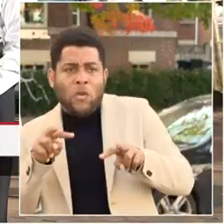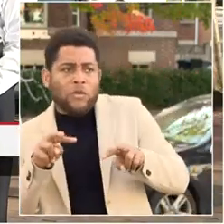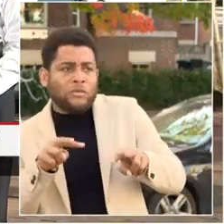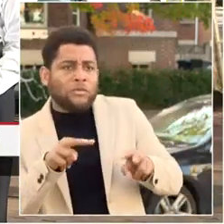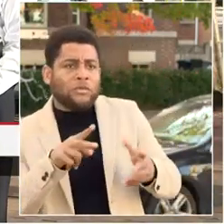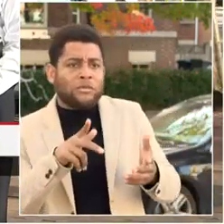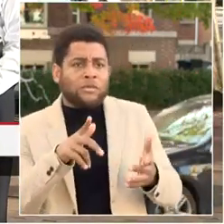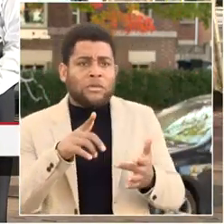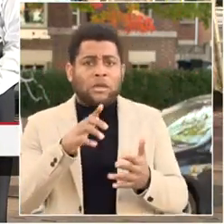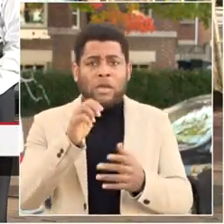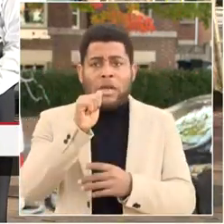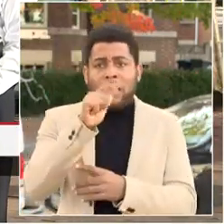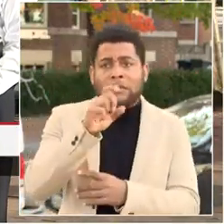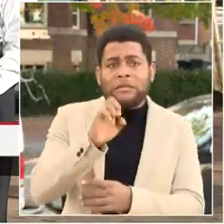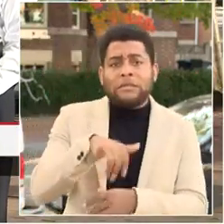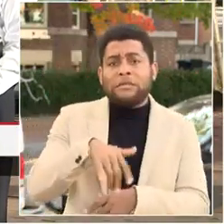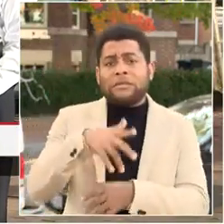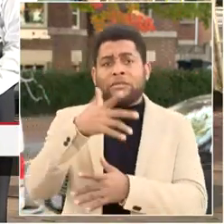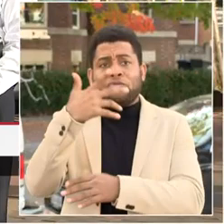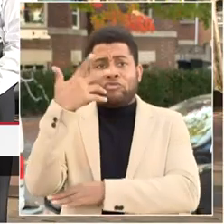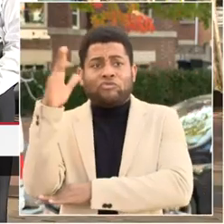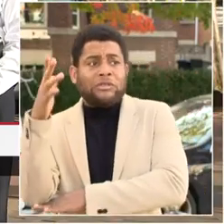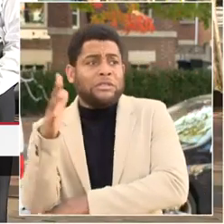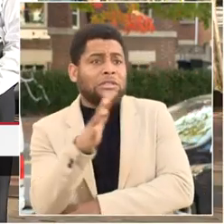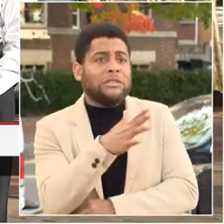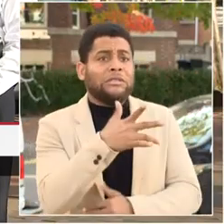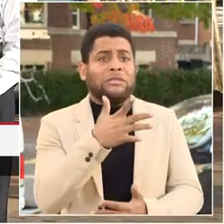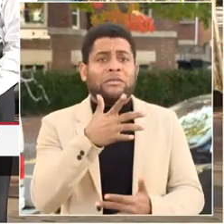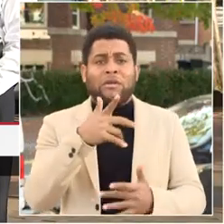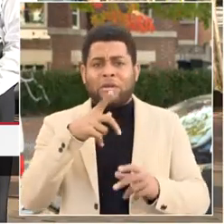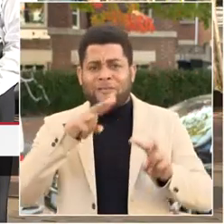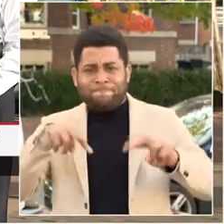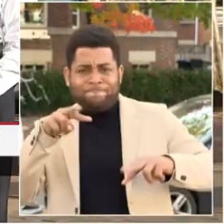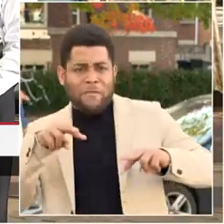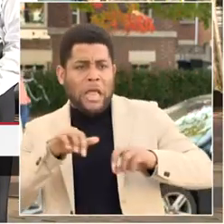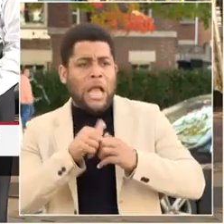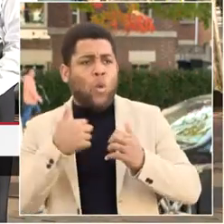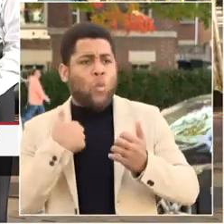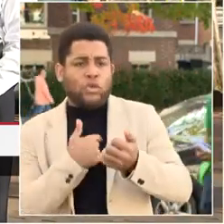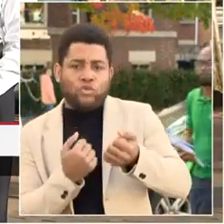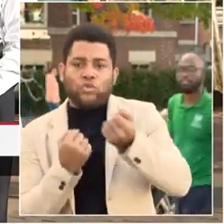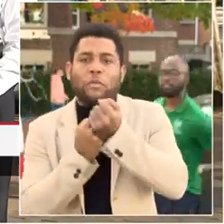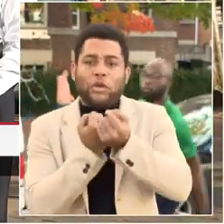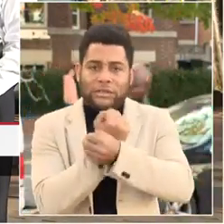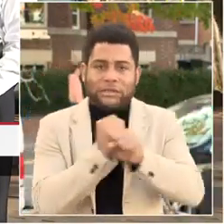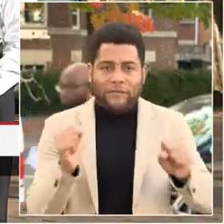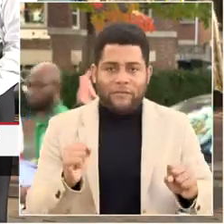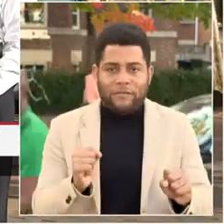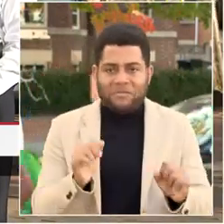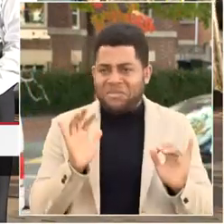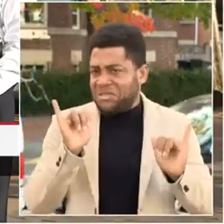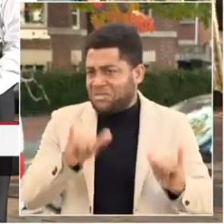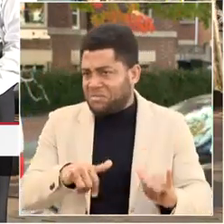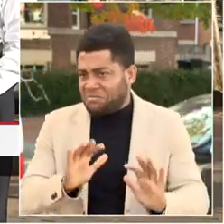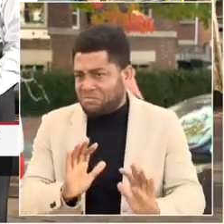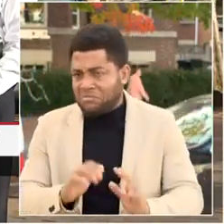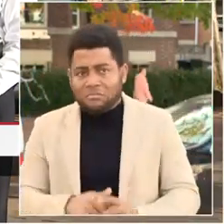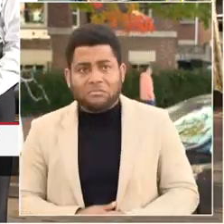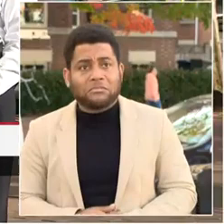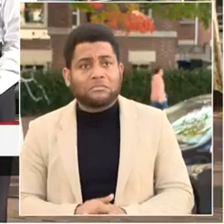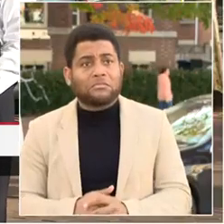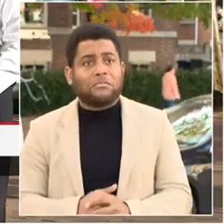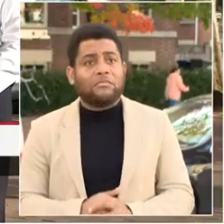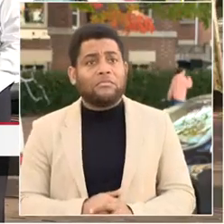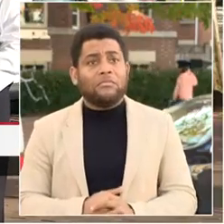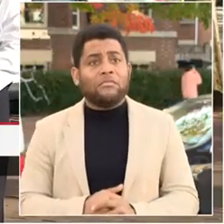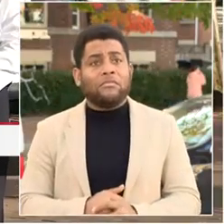and great neighborhoods. So with that, I think I'm going to take a few press questions, and I'll take community